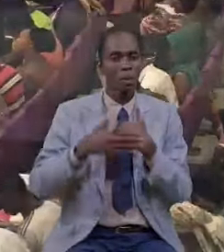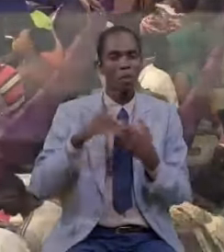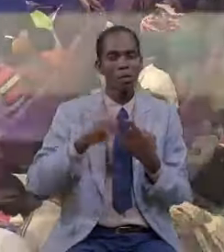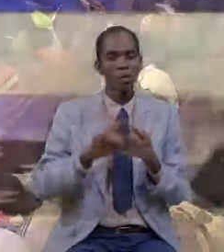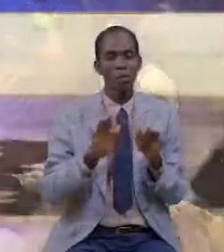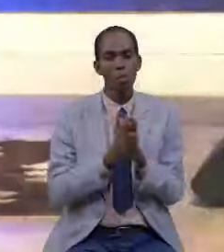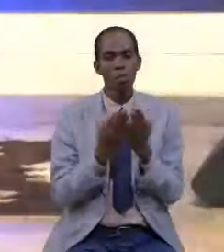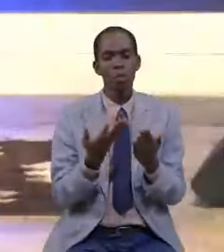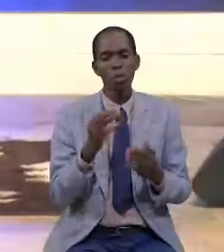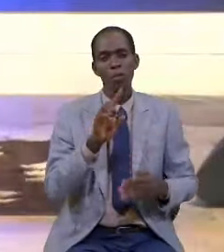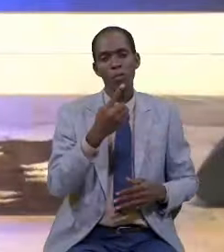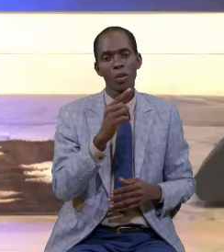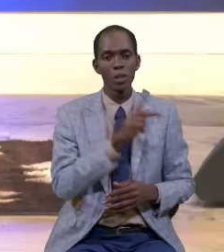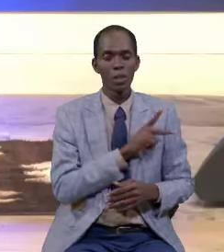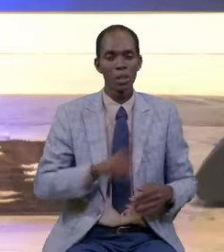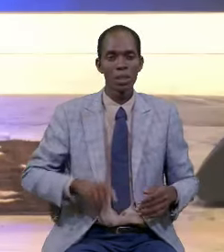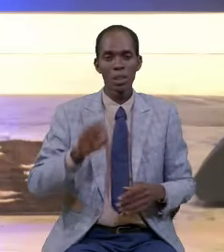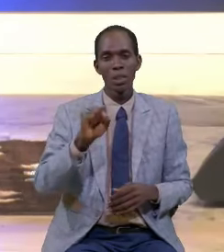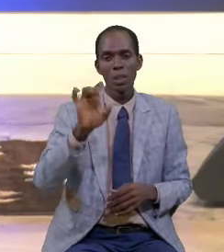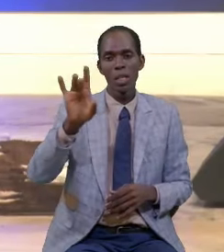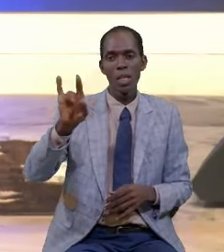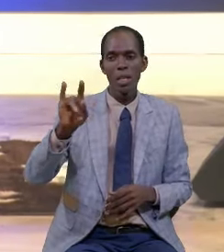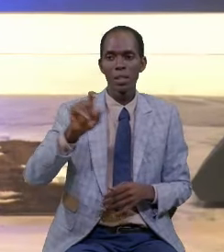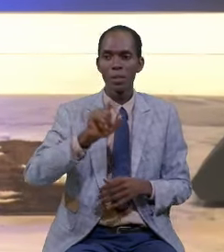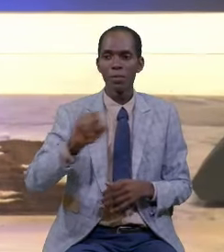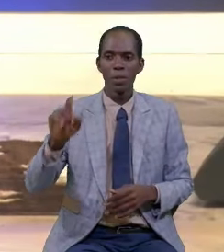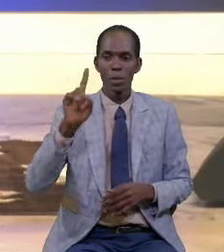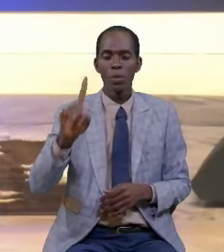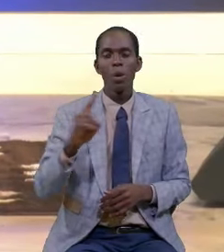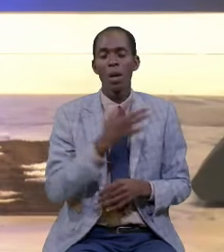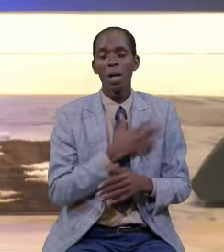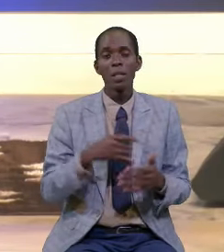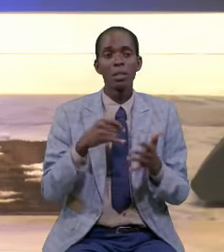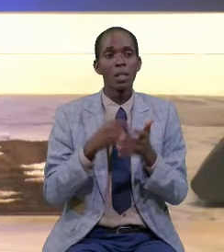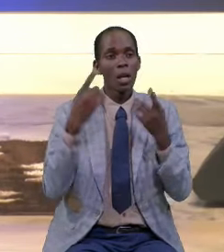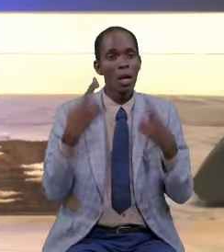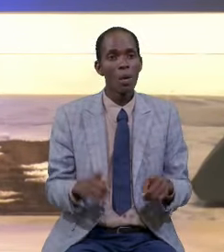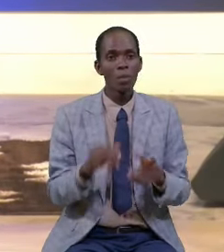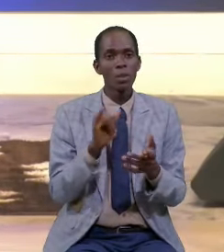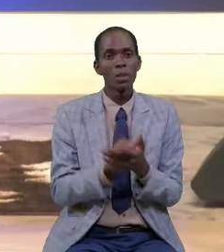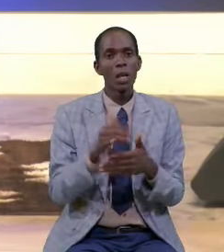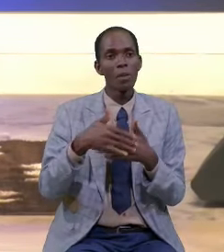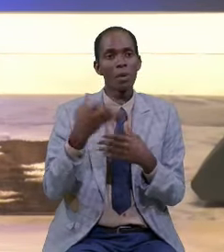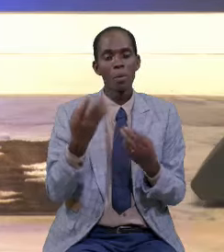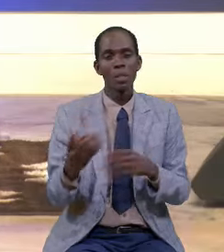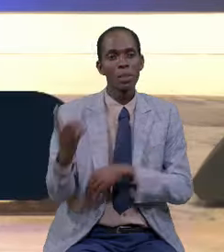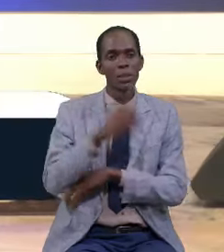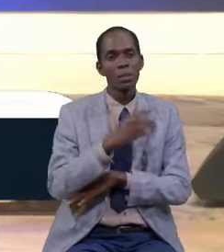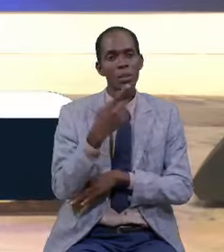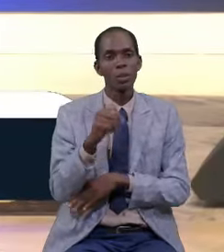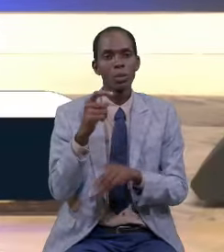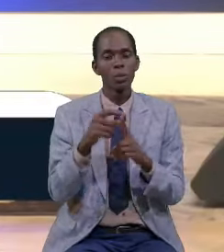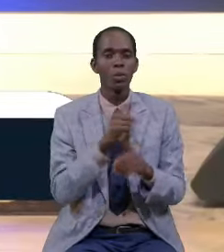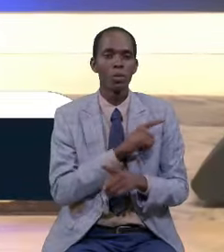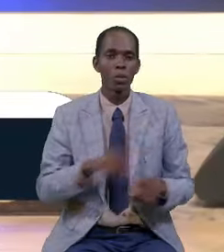18 verse 1. And it came to pass after many days that the word of the Lord came to